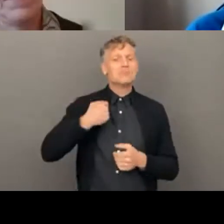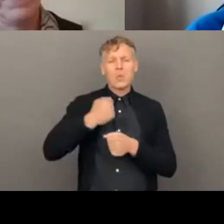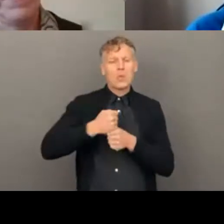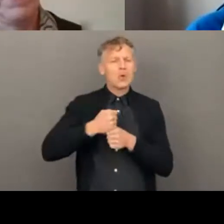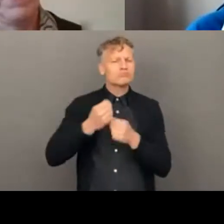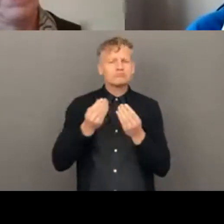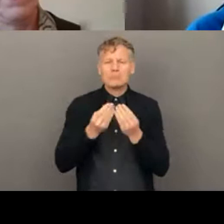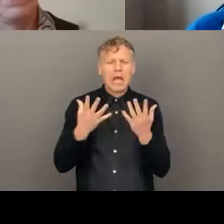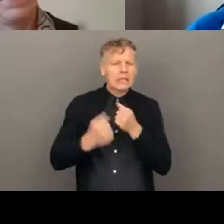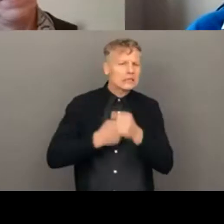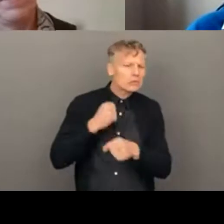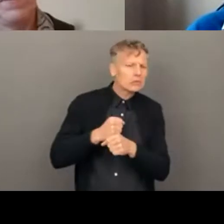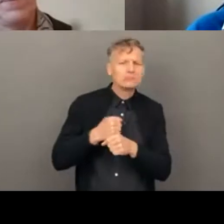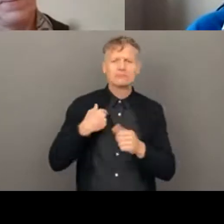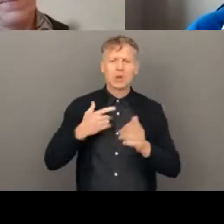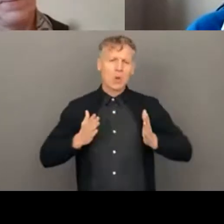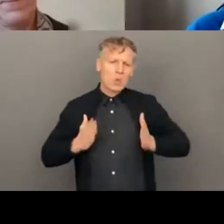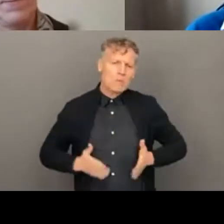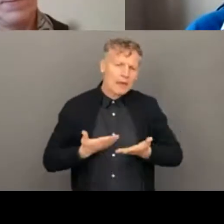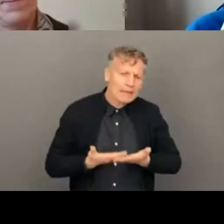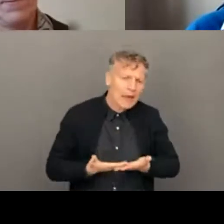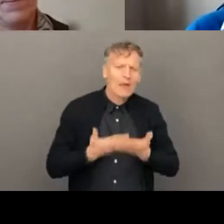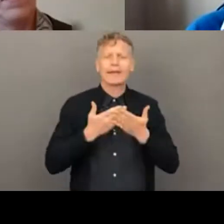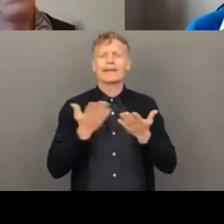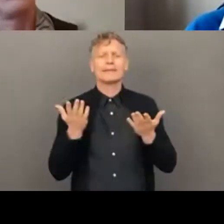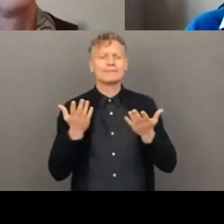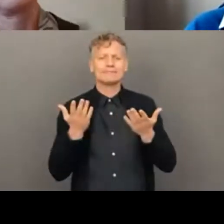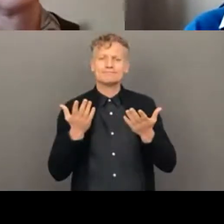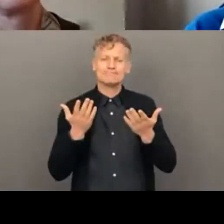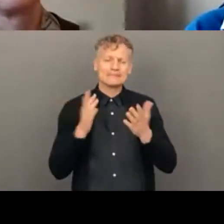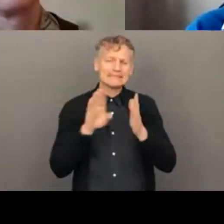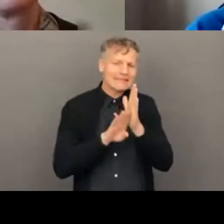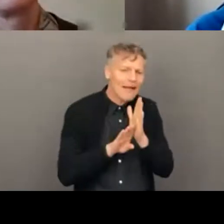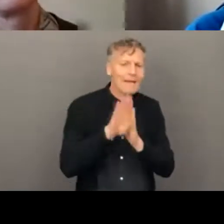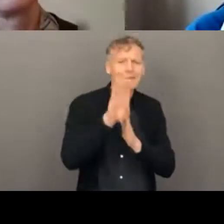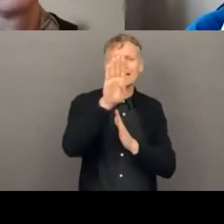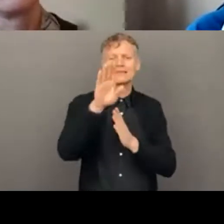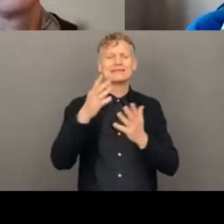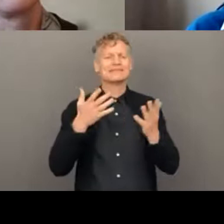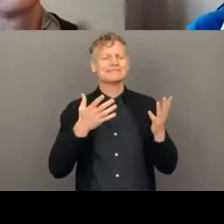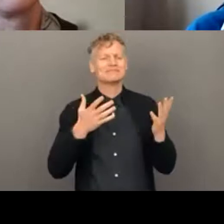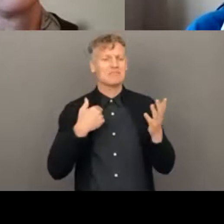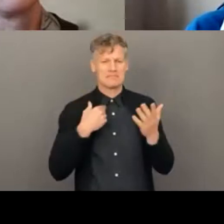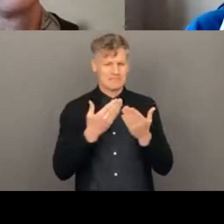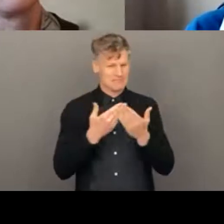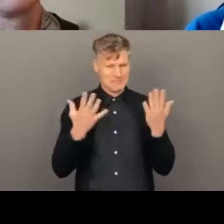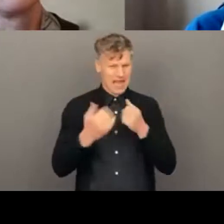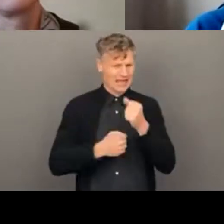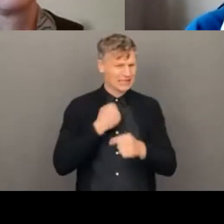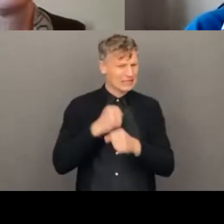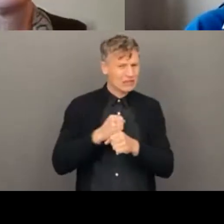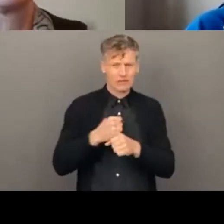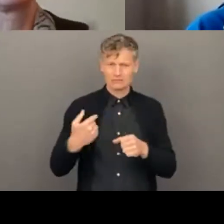relief and development, and for many, many years, I was undertaking needs assessments in